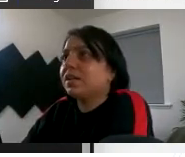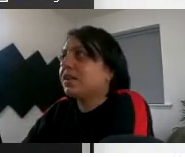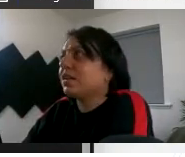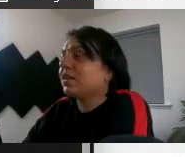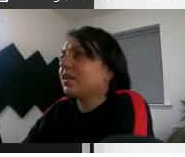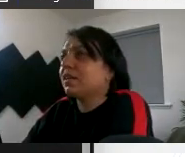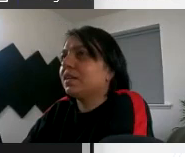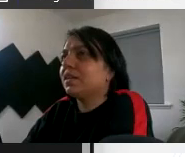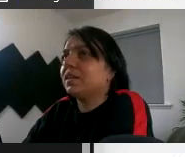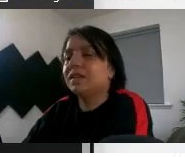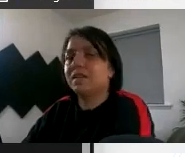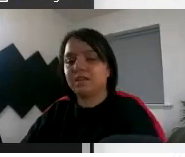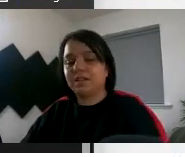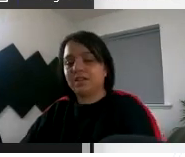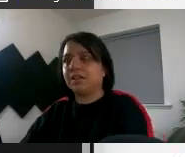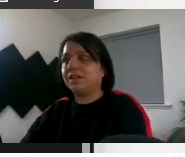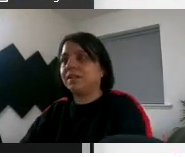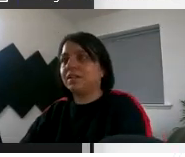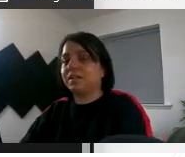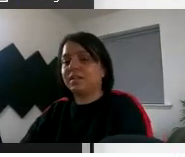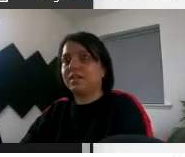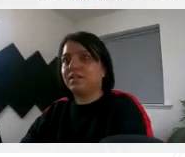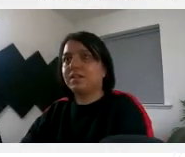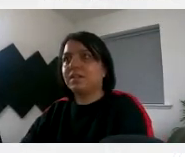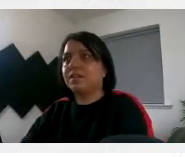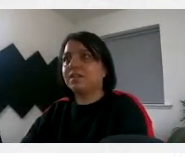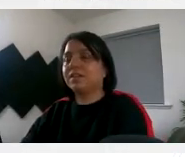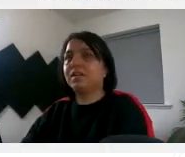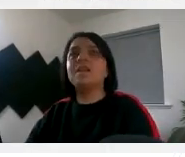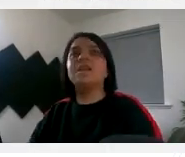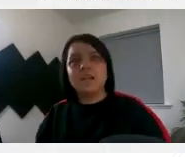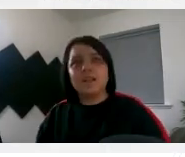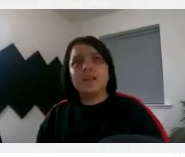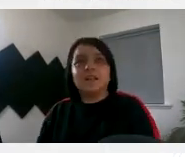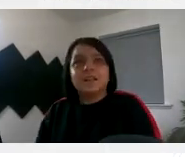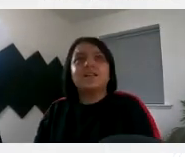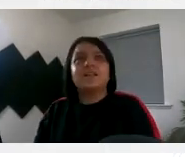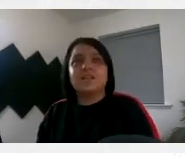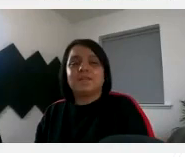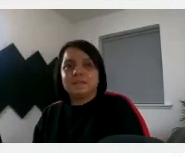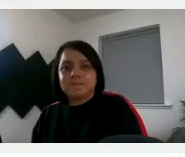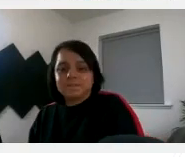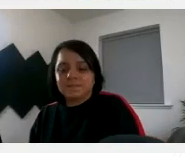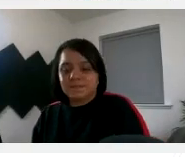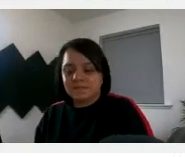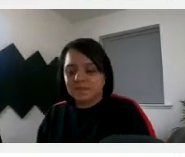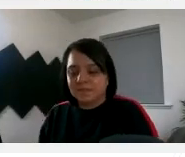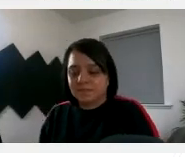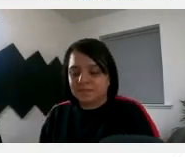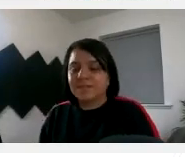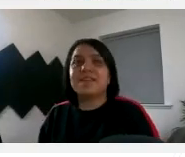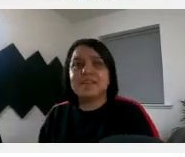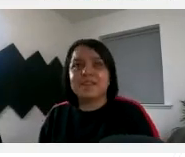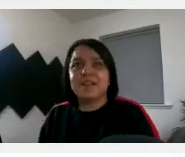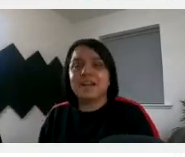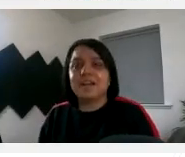say any kind of slang that anyone has, can it affect your job? Or like, for example, if you're going for an interview and